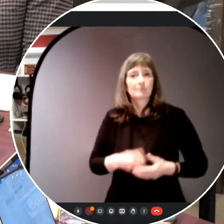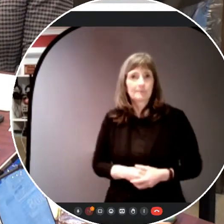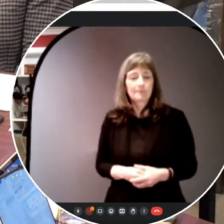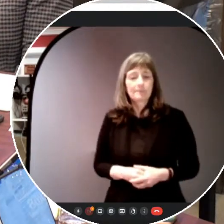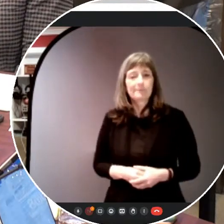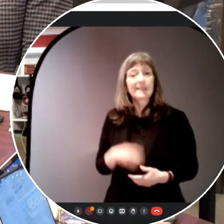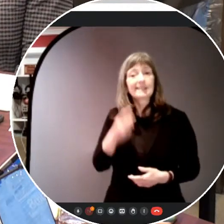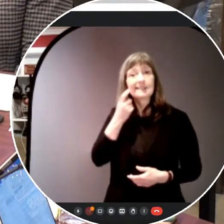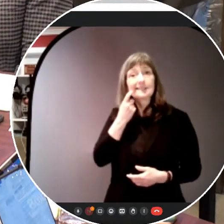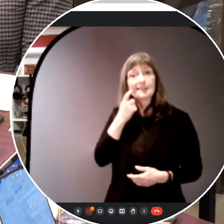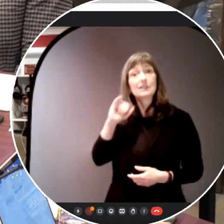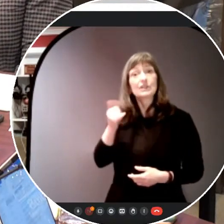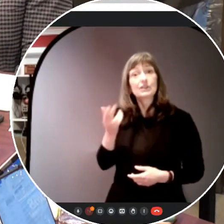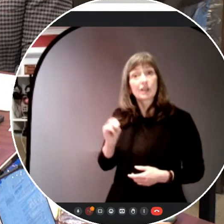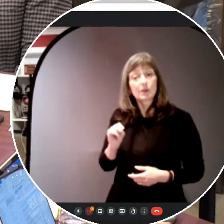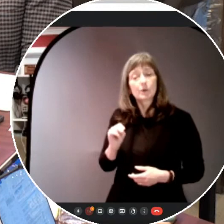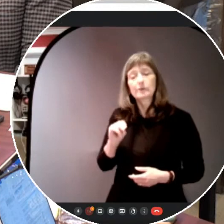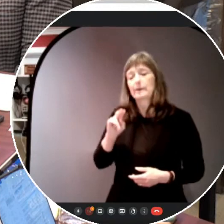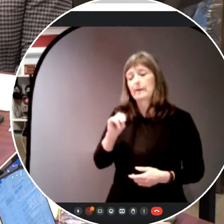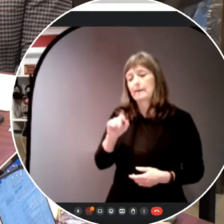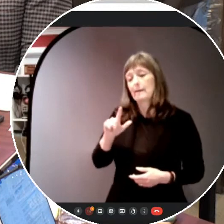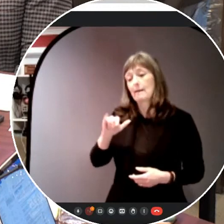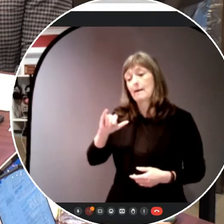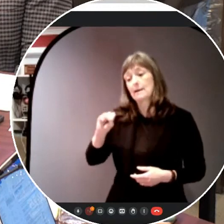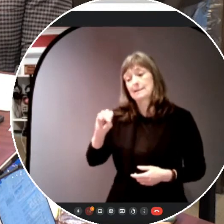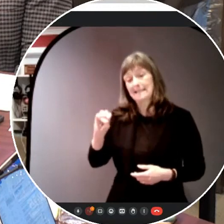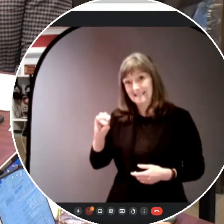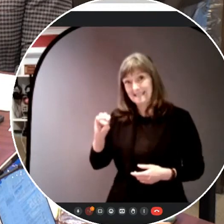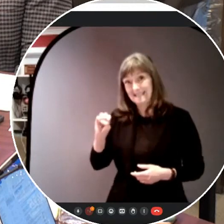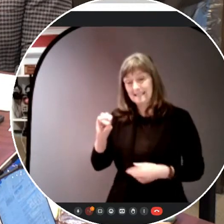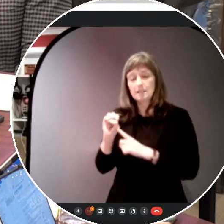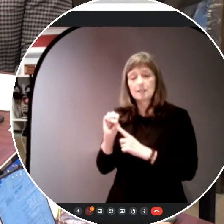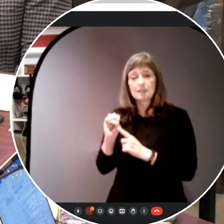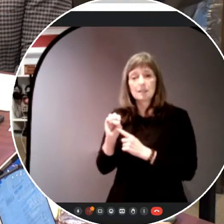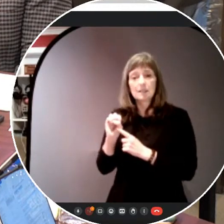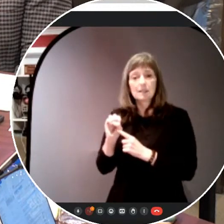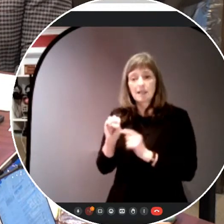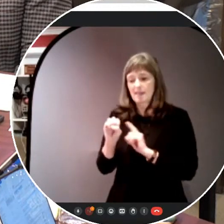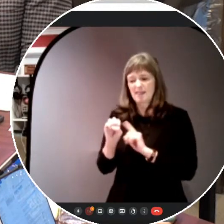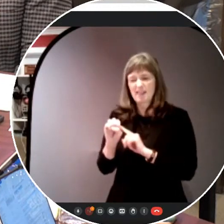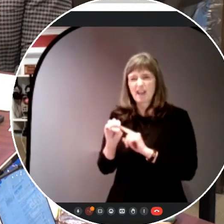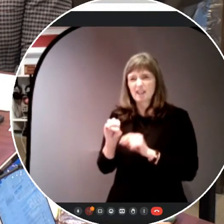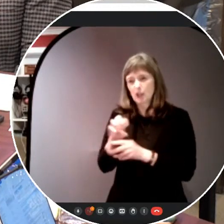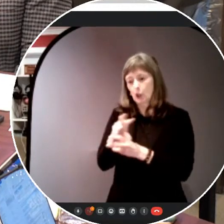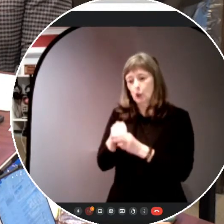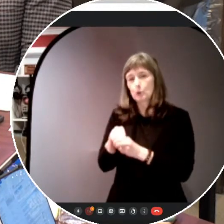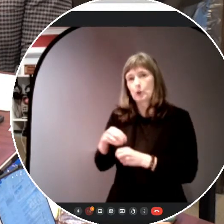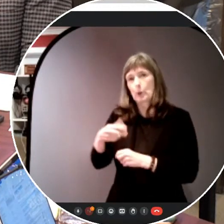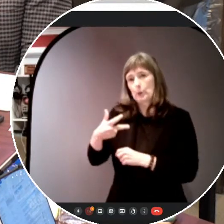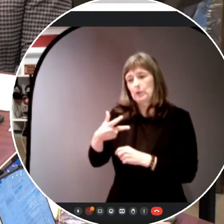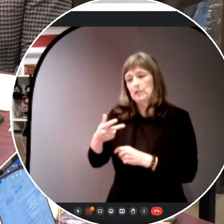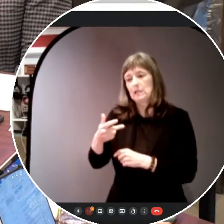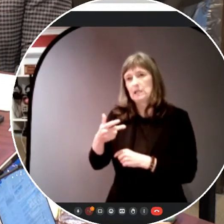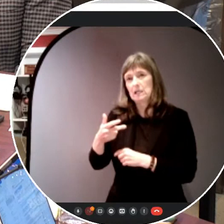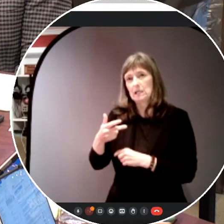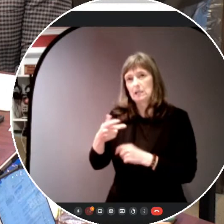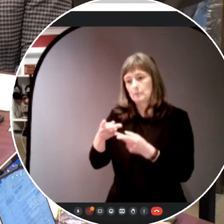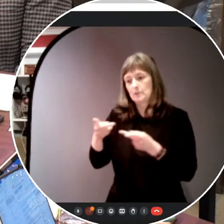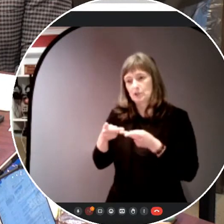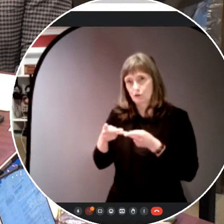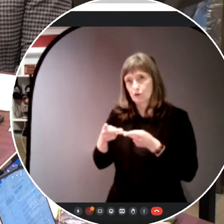the board of the NLISE, which is made up of 3 senior positions within the